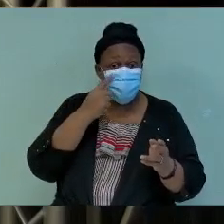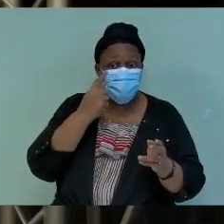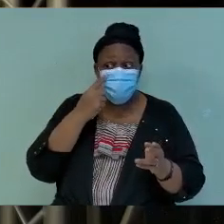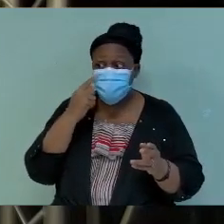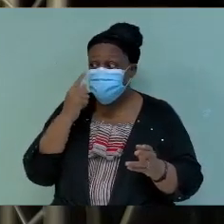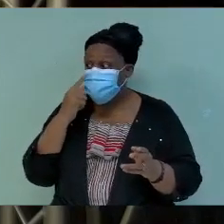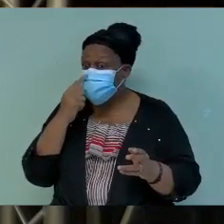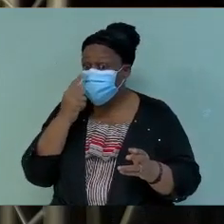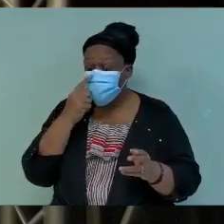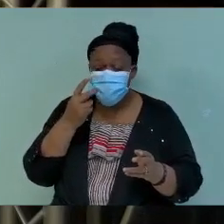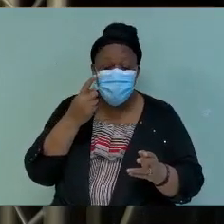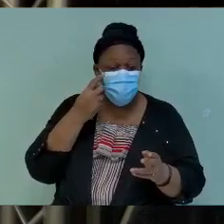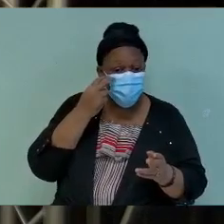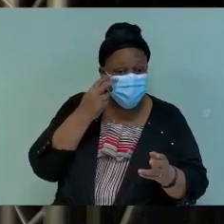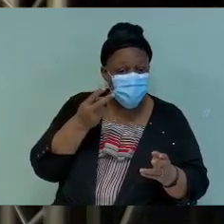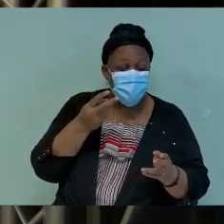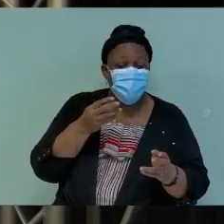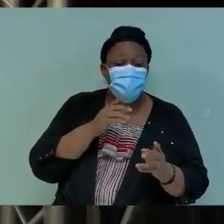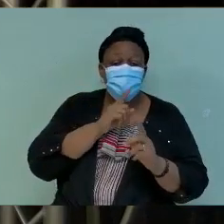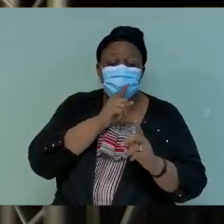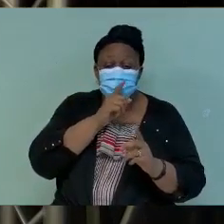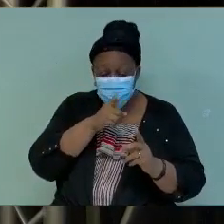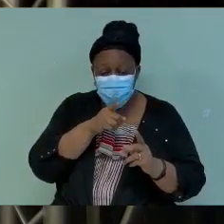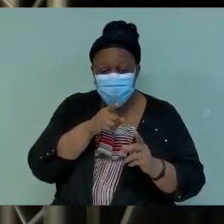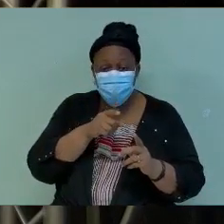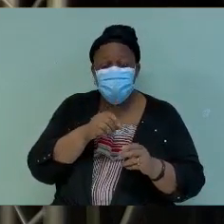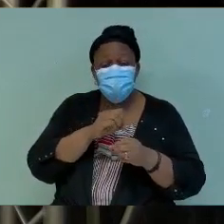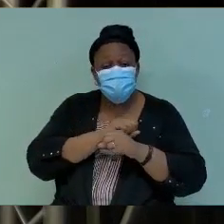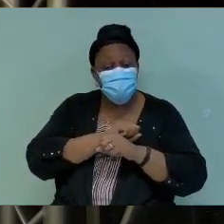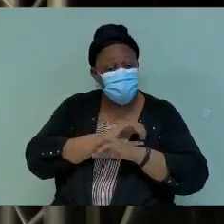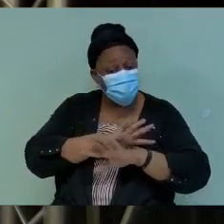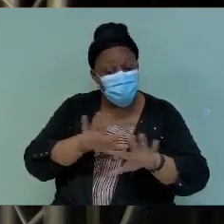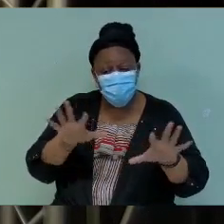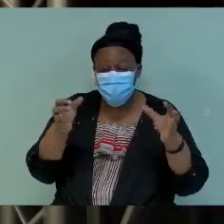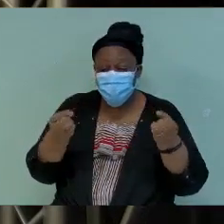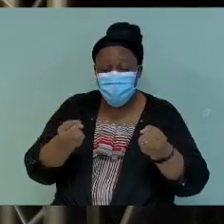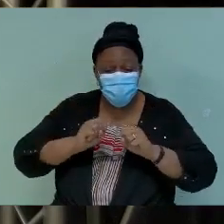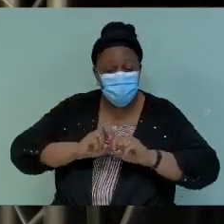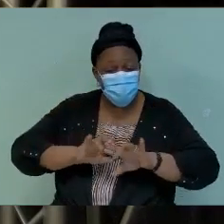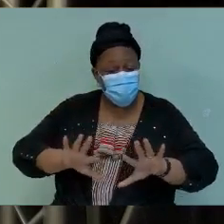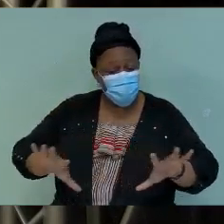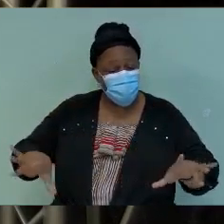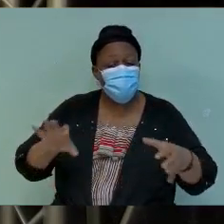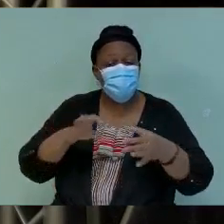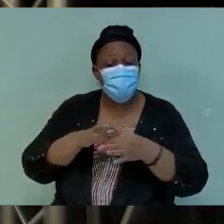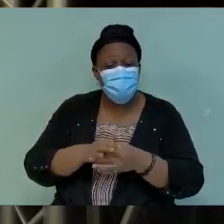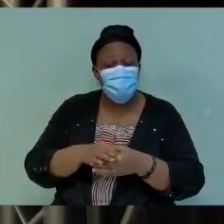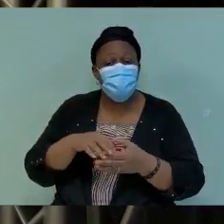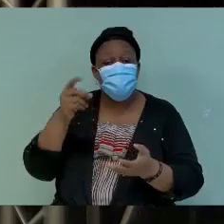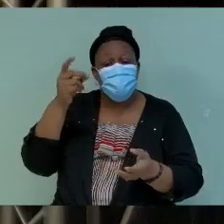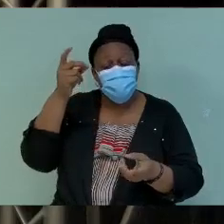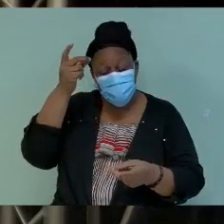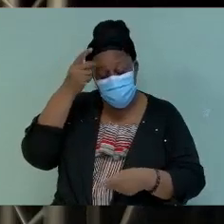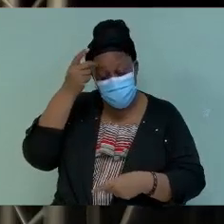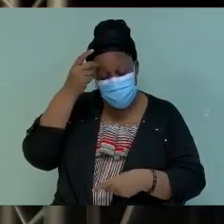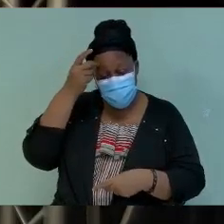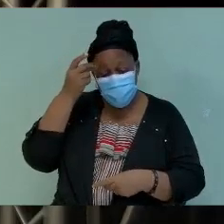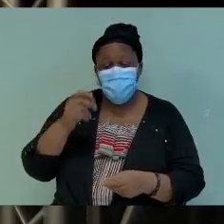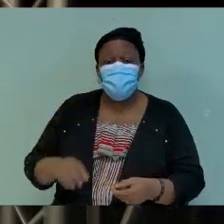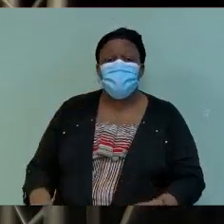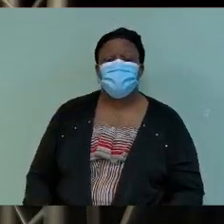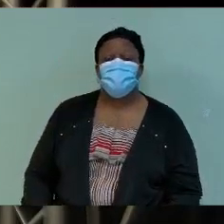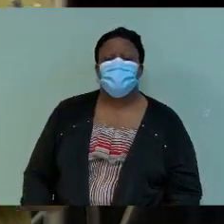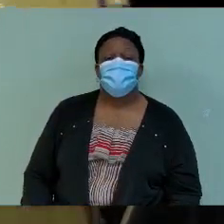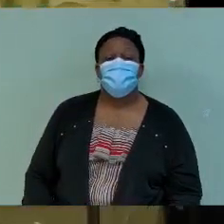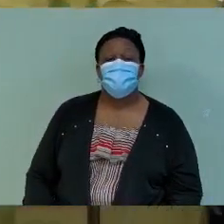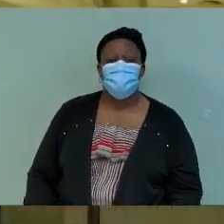disease. I want to wish you all a very pleasant rest of the evening curfew, and blessed day tomorrow.